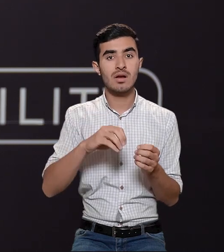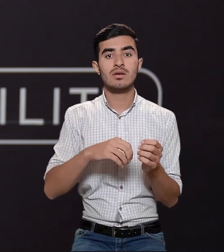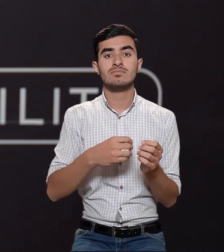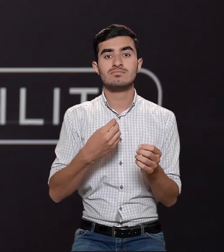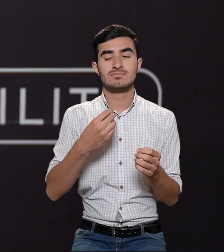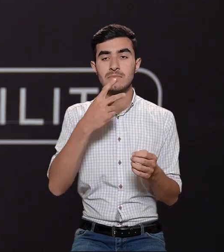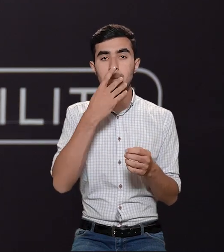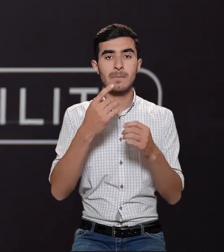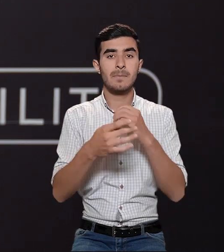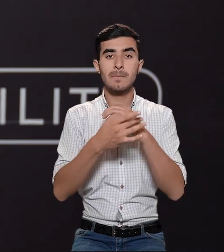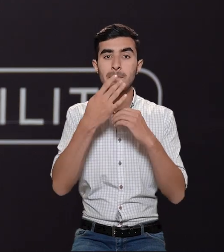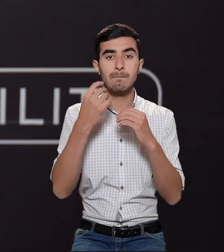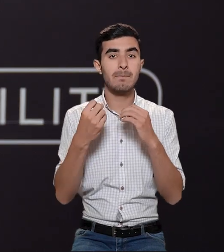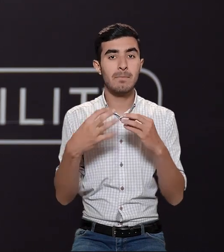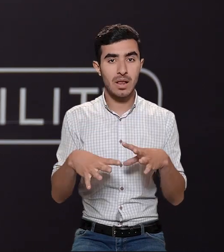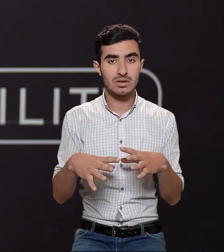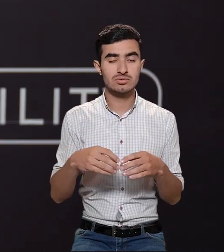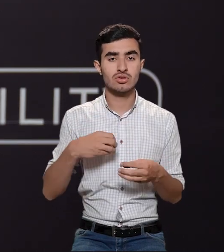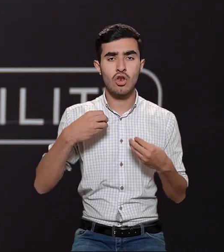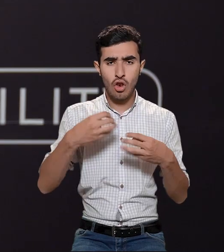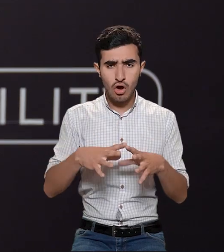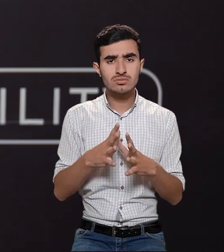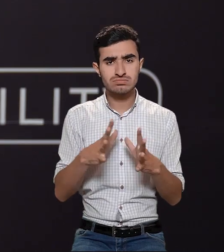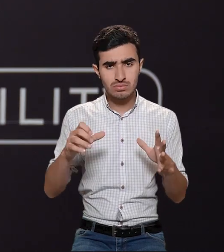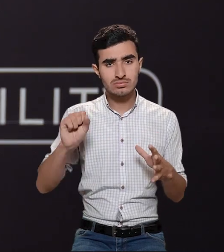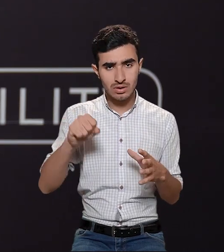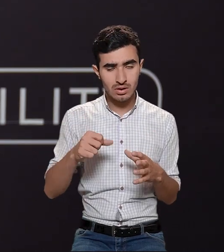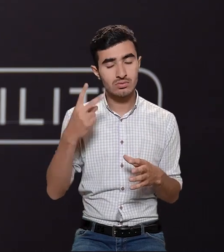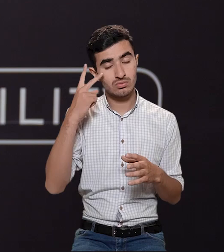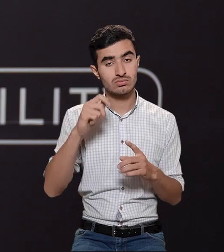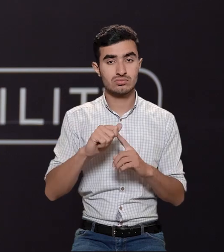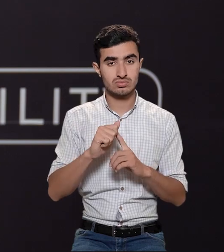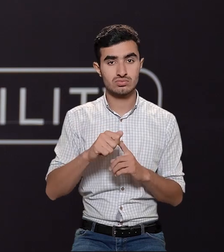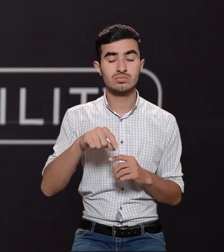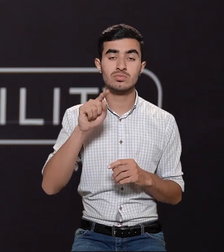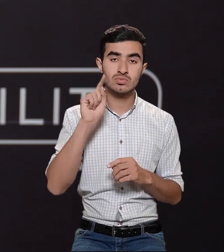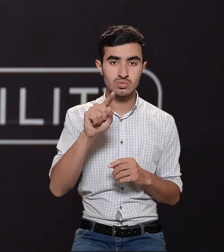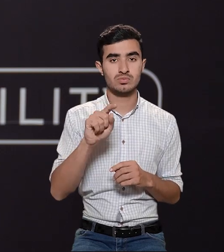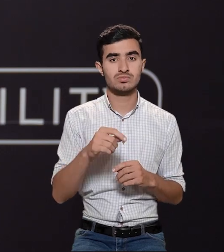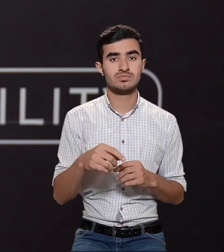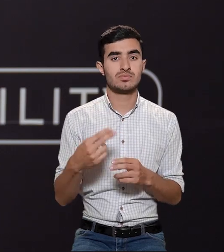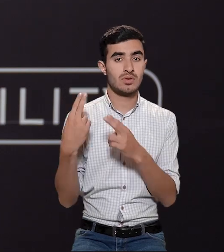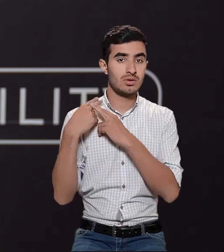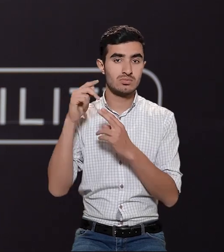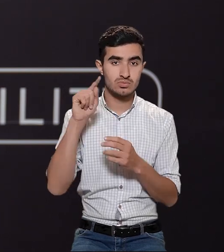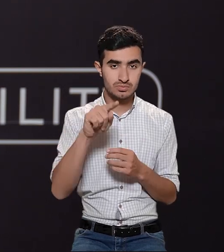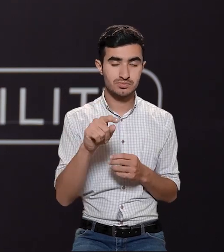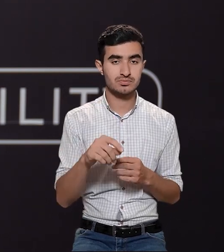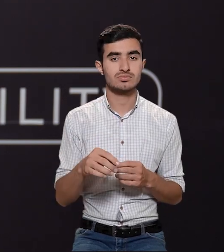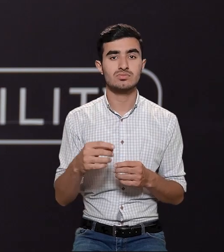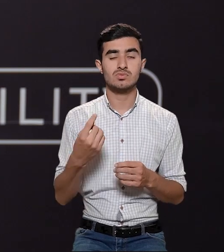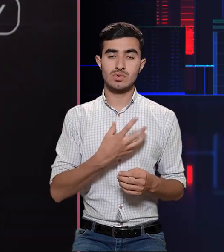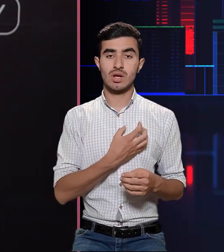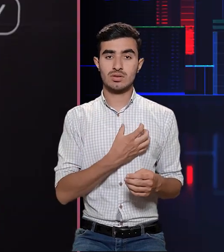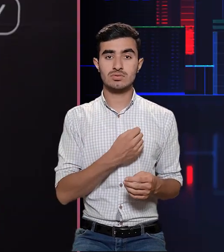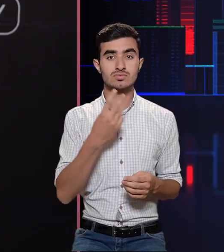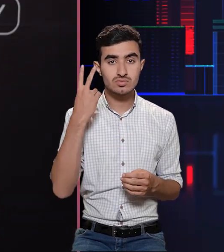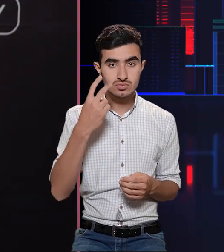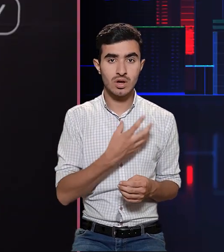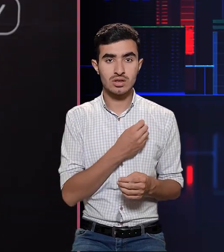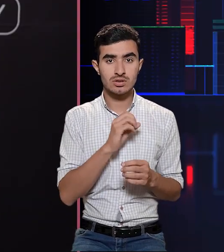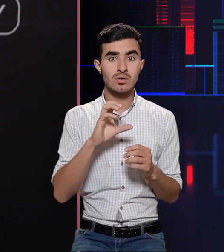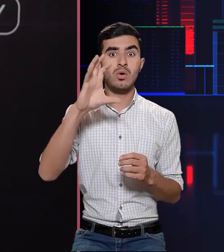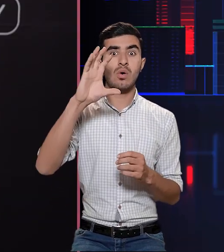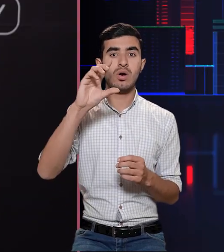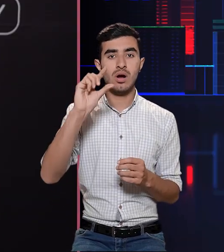there is a blood loss, it's your responsibility to make up for that blood loss, maintain the blood pressure, maintain the heartbeat in a